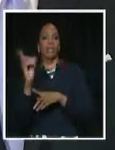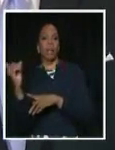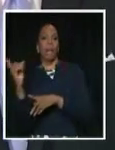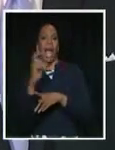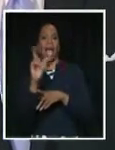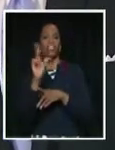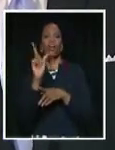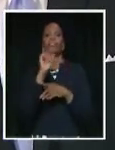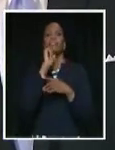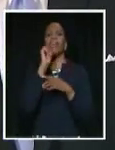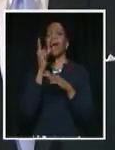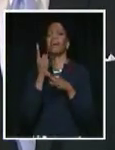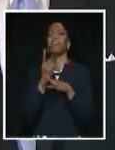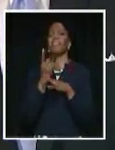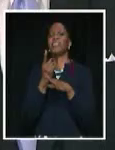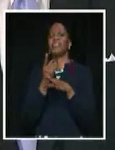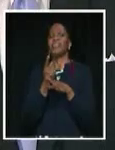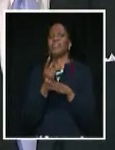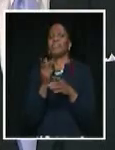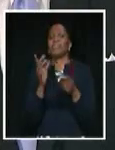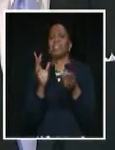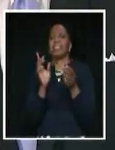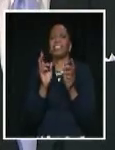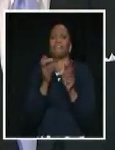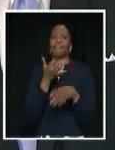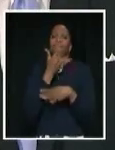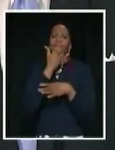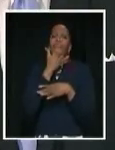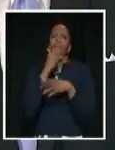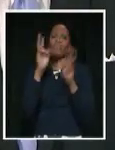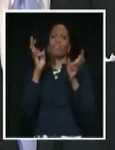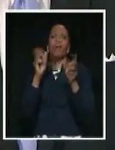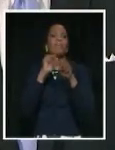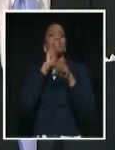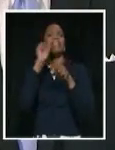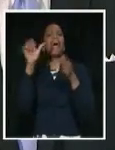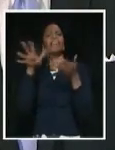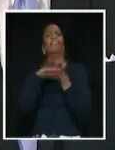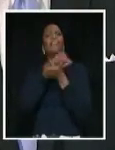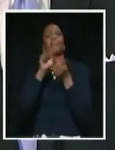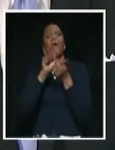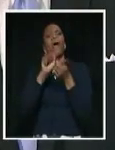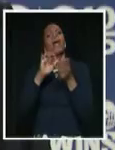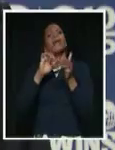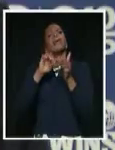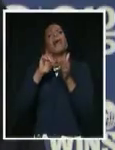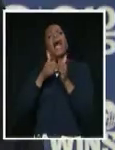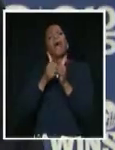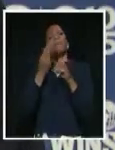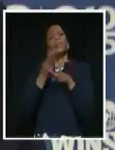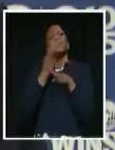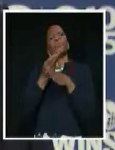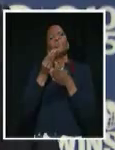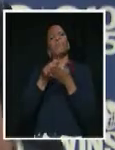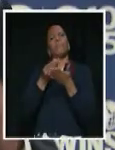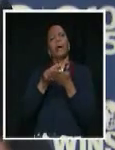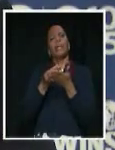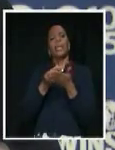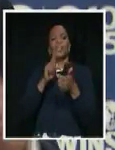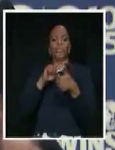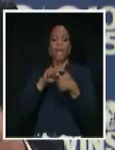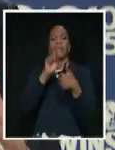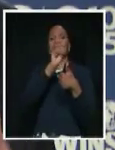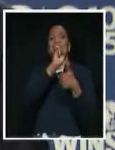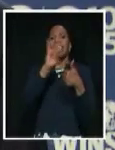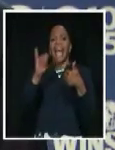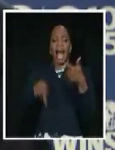not use incendiary terms. It's not going to destroy the process. We're talking about how to use this money to help the people affected. For example, folks on the South Shore of Staten Island lost